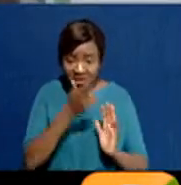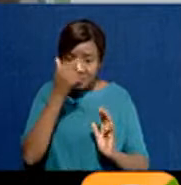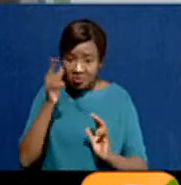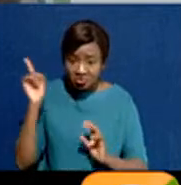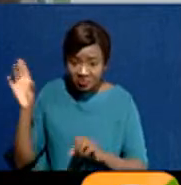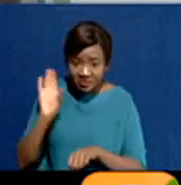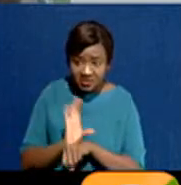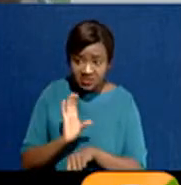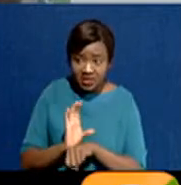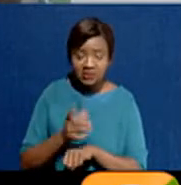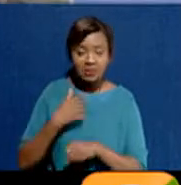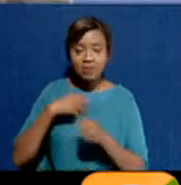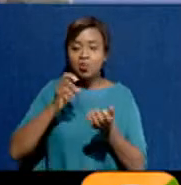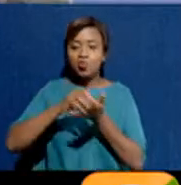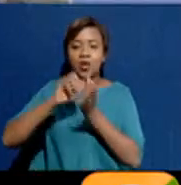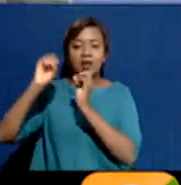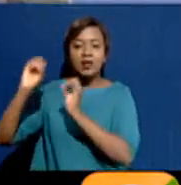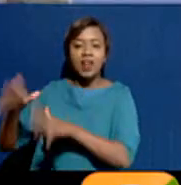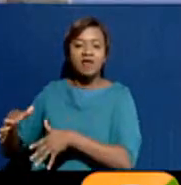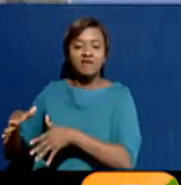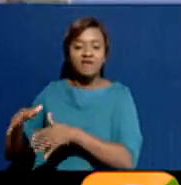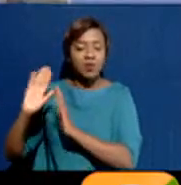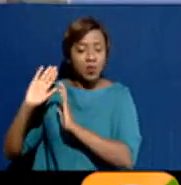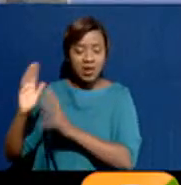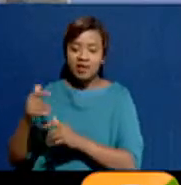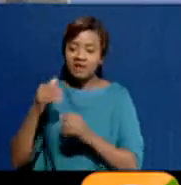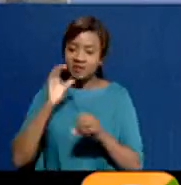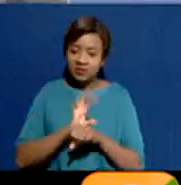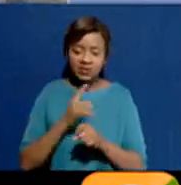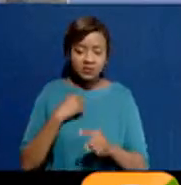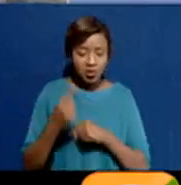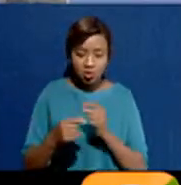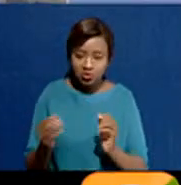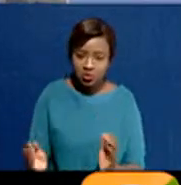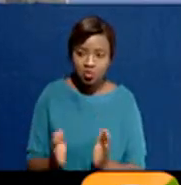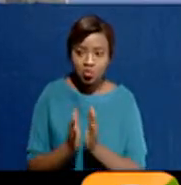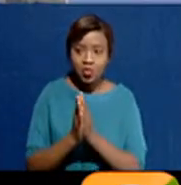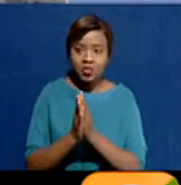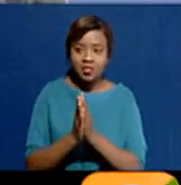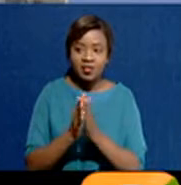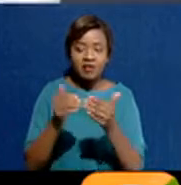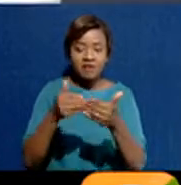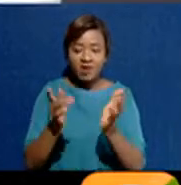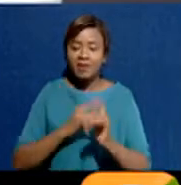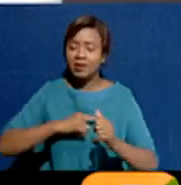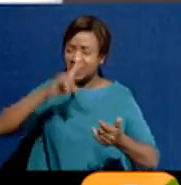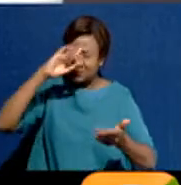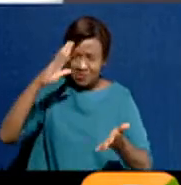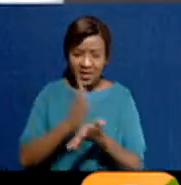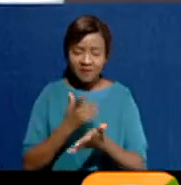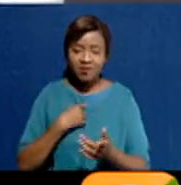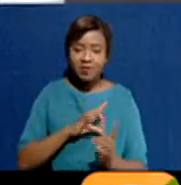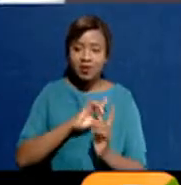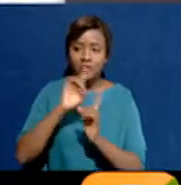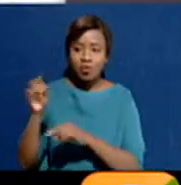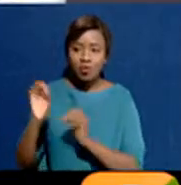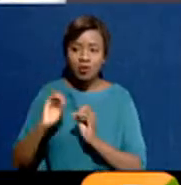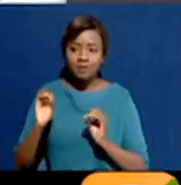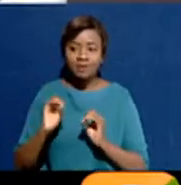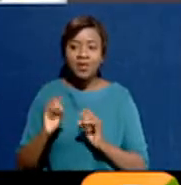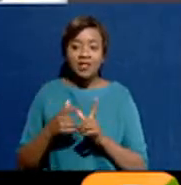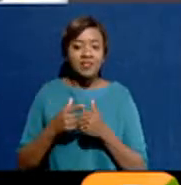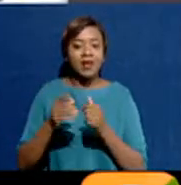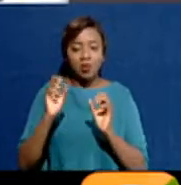will drop the church. I better carry my family. Please forgive me. I will not go there. Then they went back to